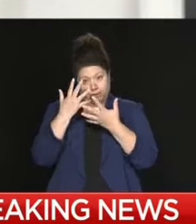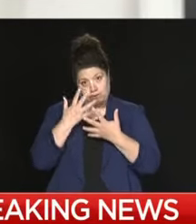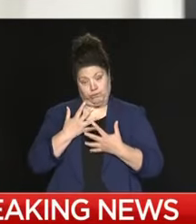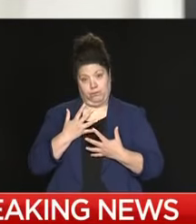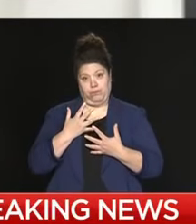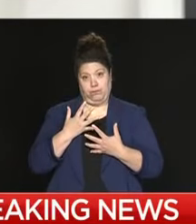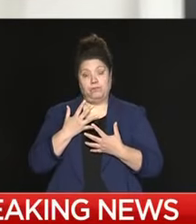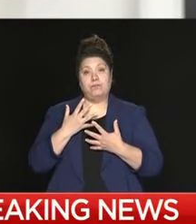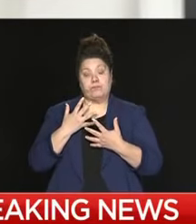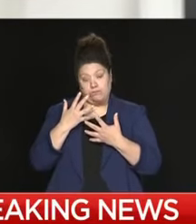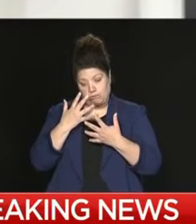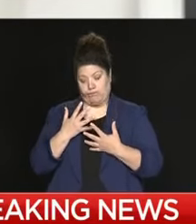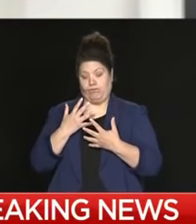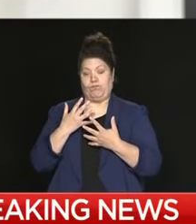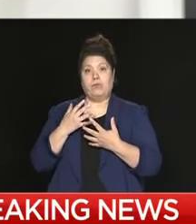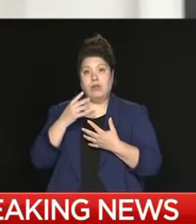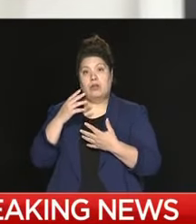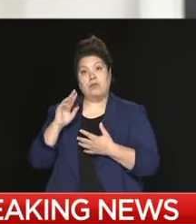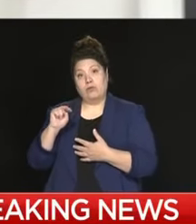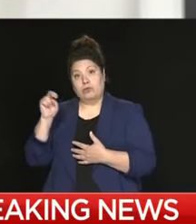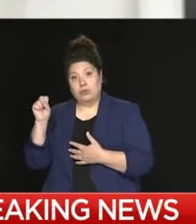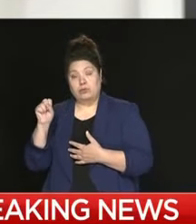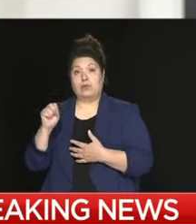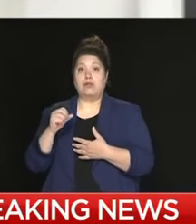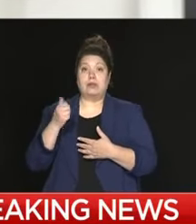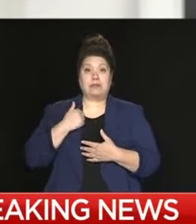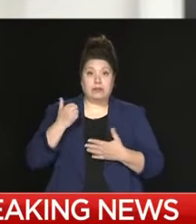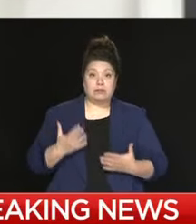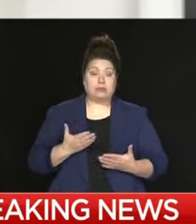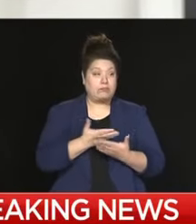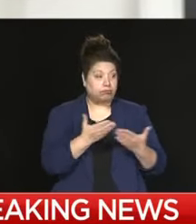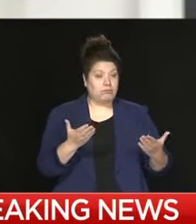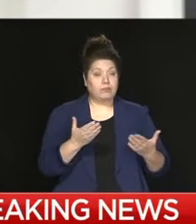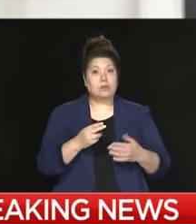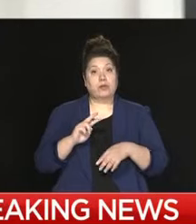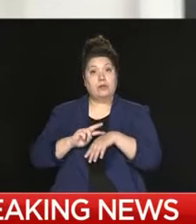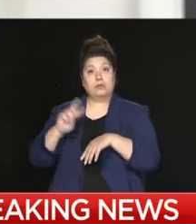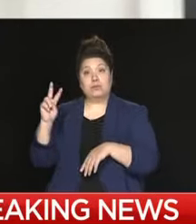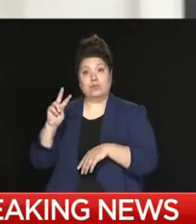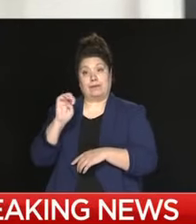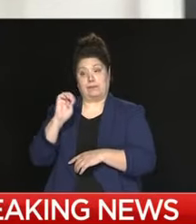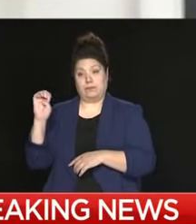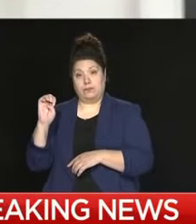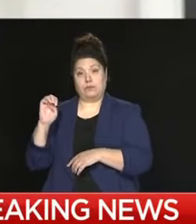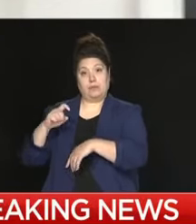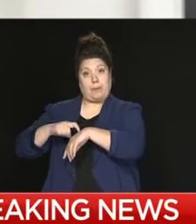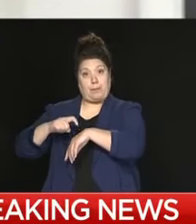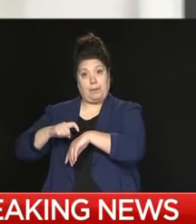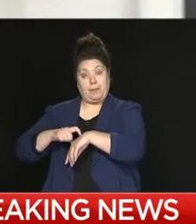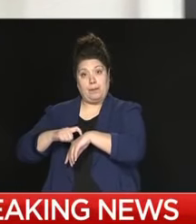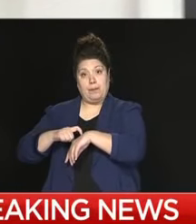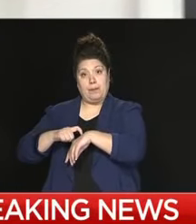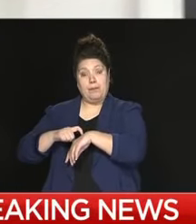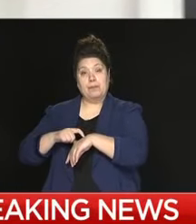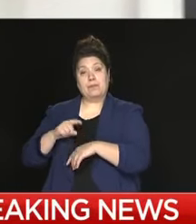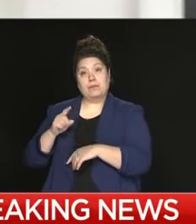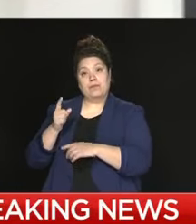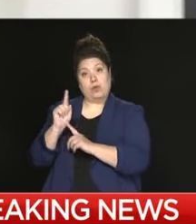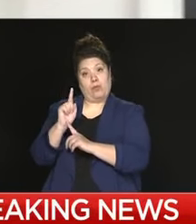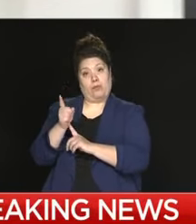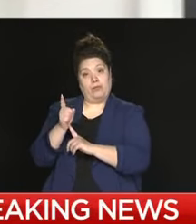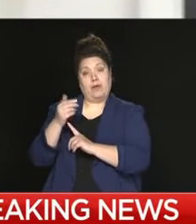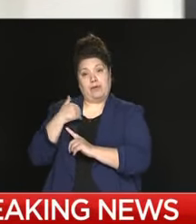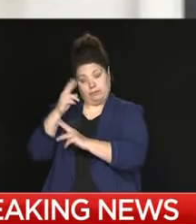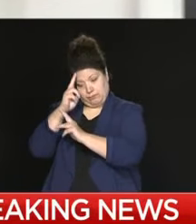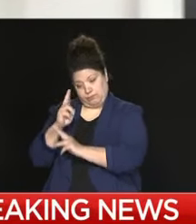extremely painful for citizens of Nova Scotia and all Canadians. At 2 p.m. Atlantic time, we will observe a minute of silence to honor the